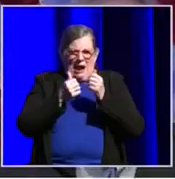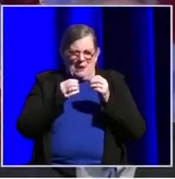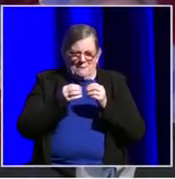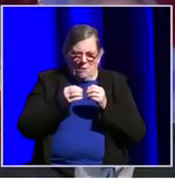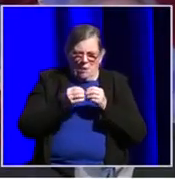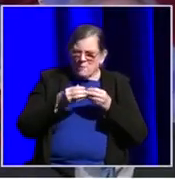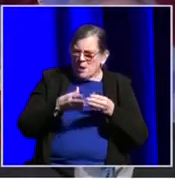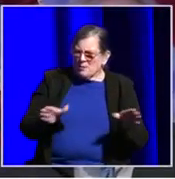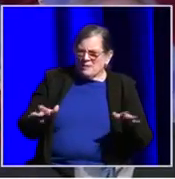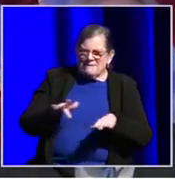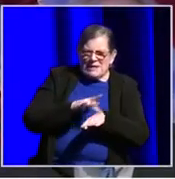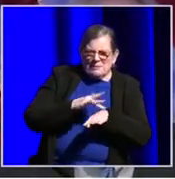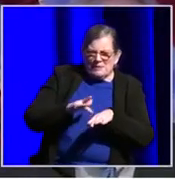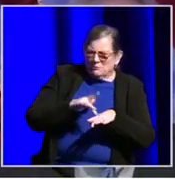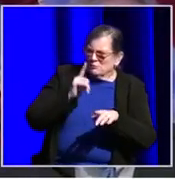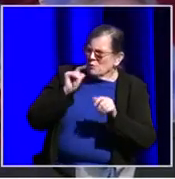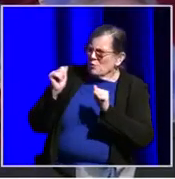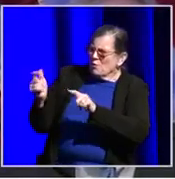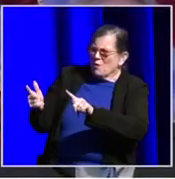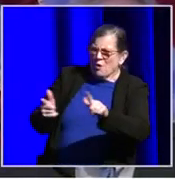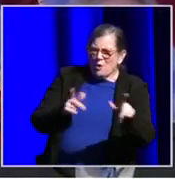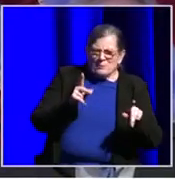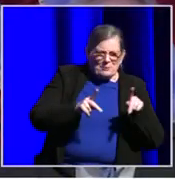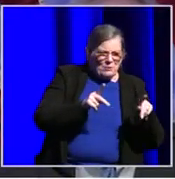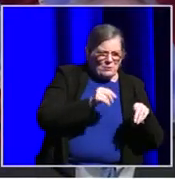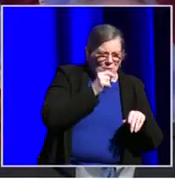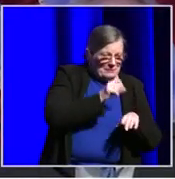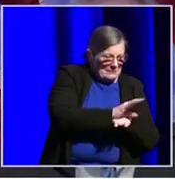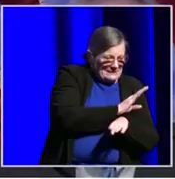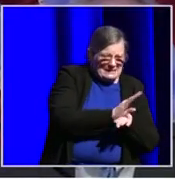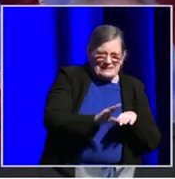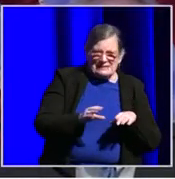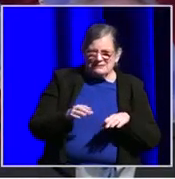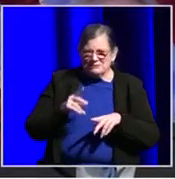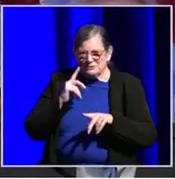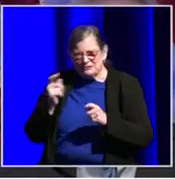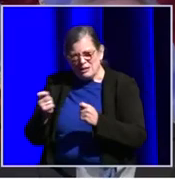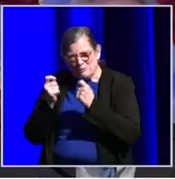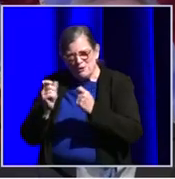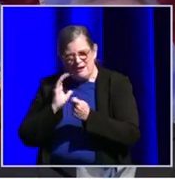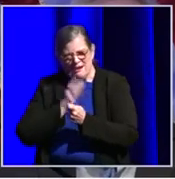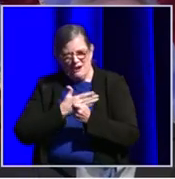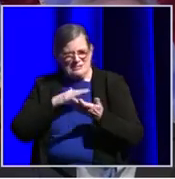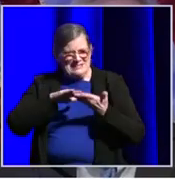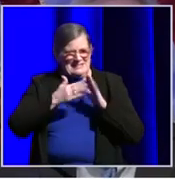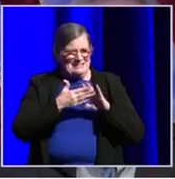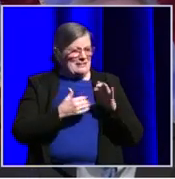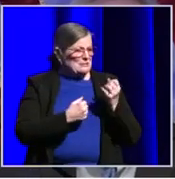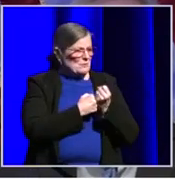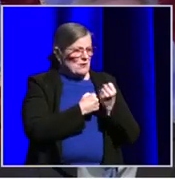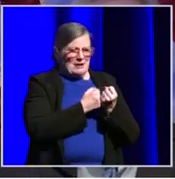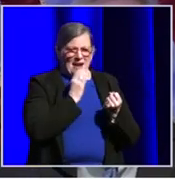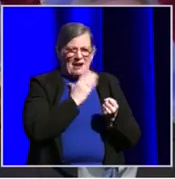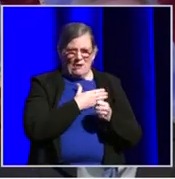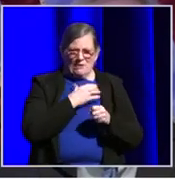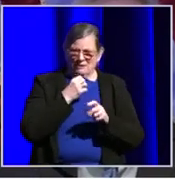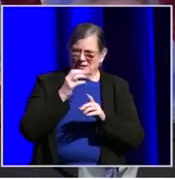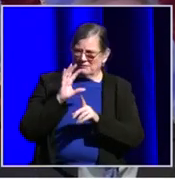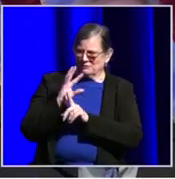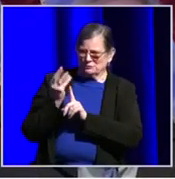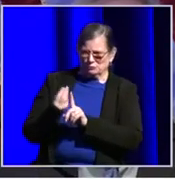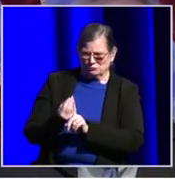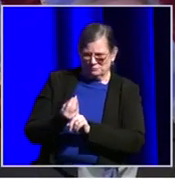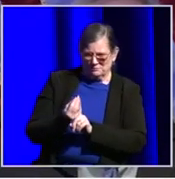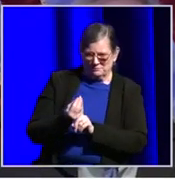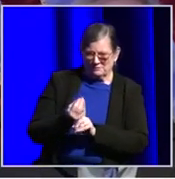residents and businesses to come together to celebrate our city and to support our culture. Finally, and most